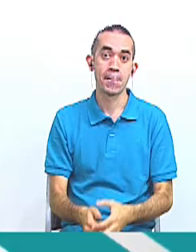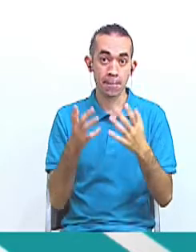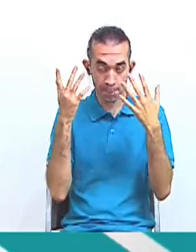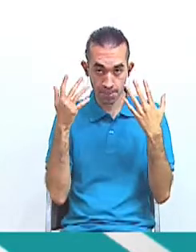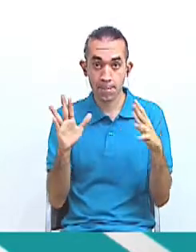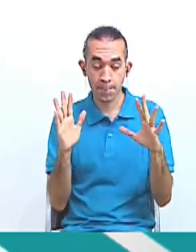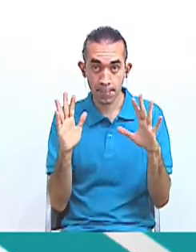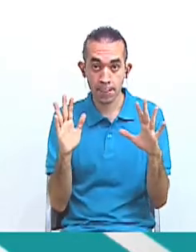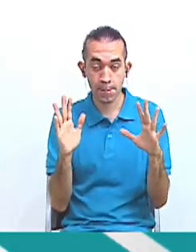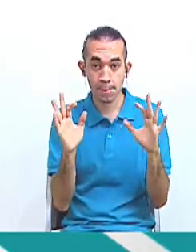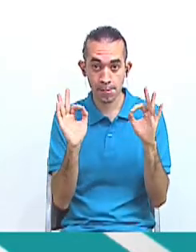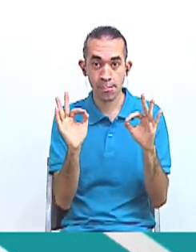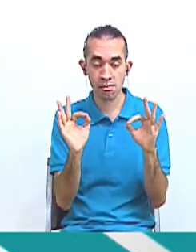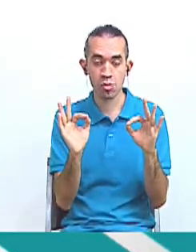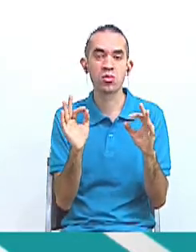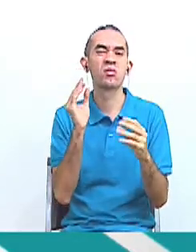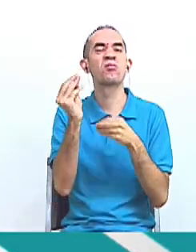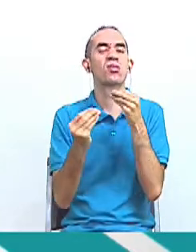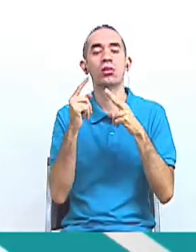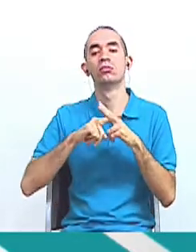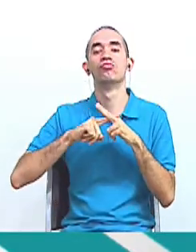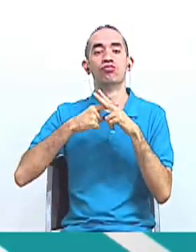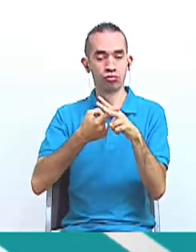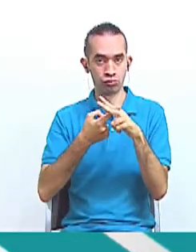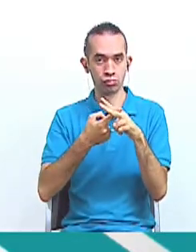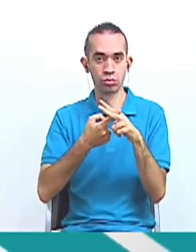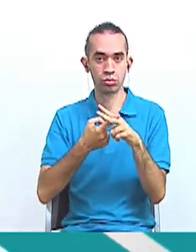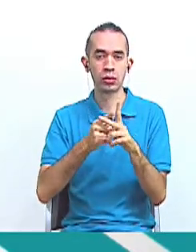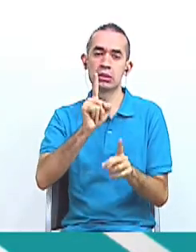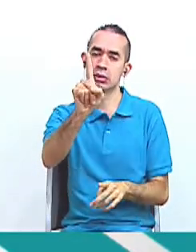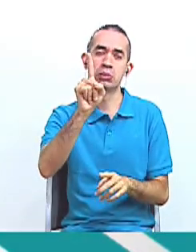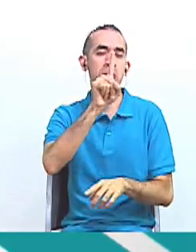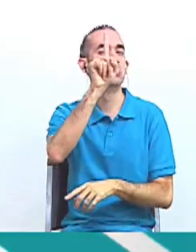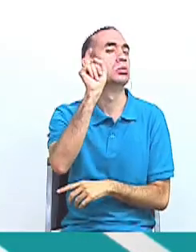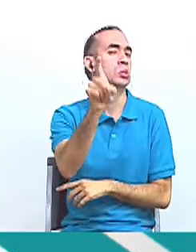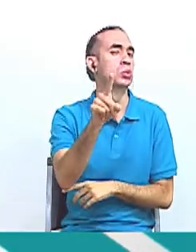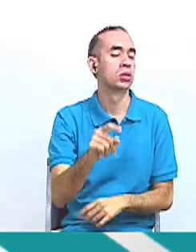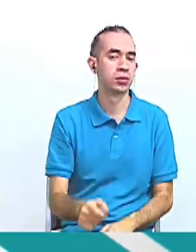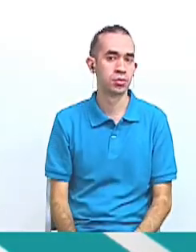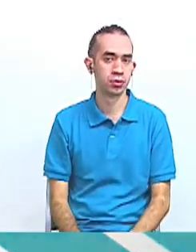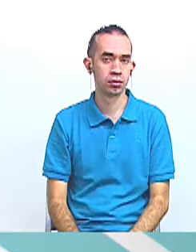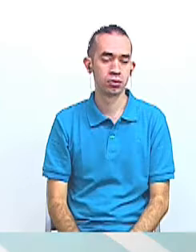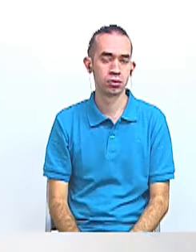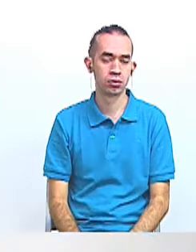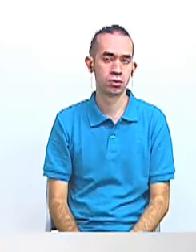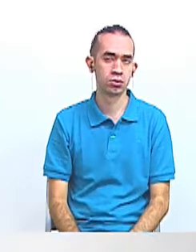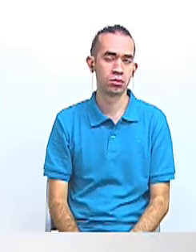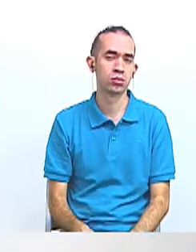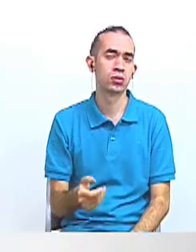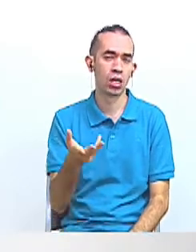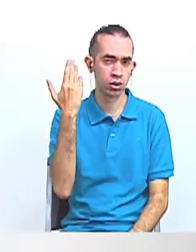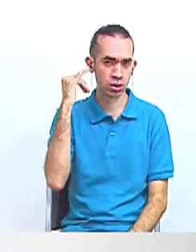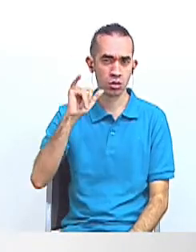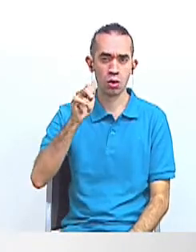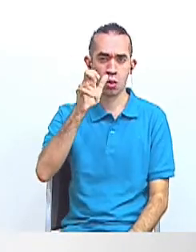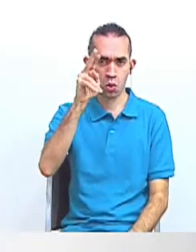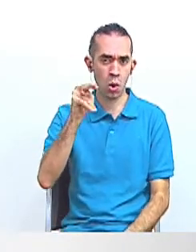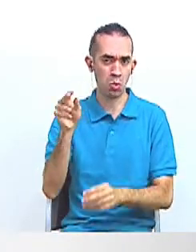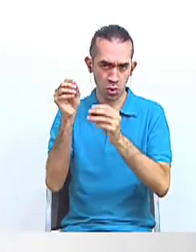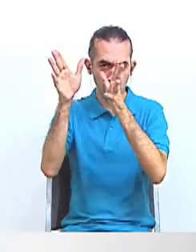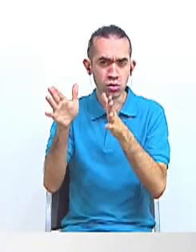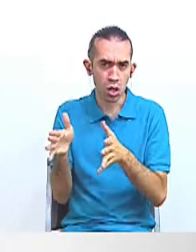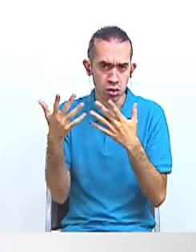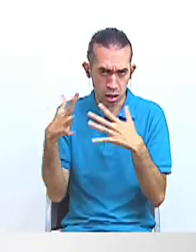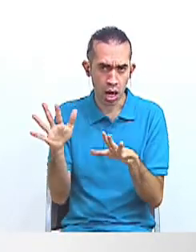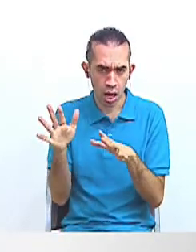with everything, we're going to start. But before I have a question, what did you do last time with Teacher Juan? I